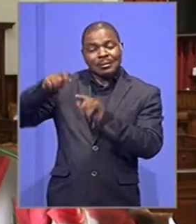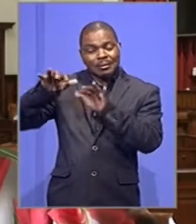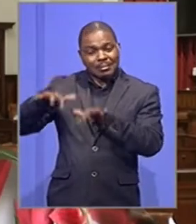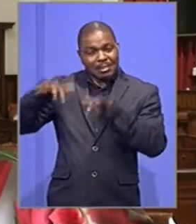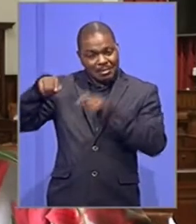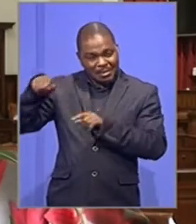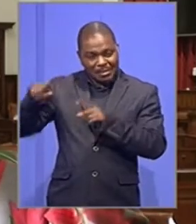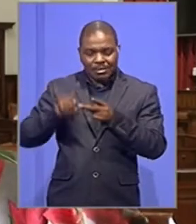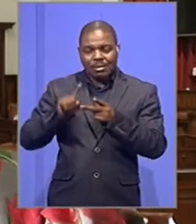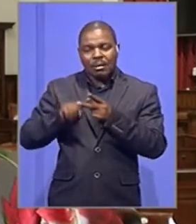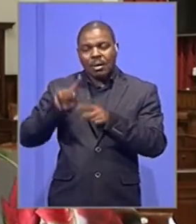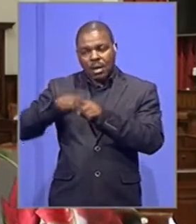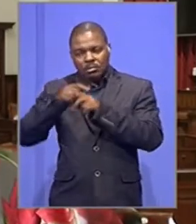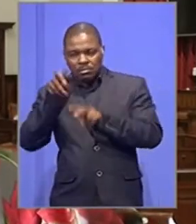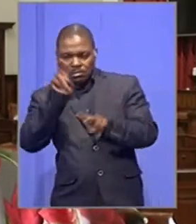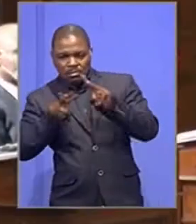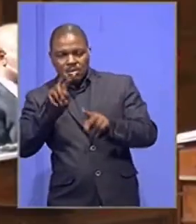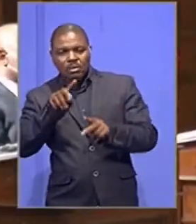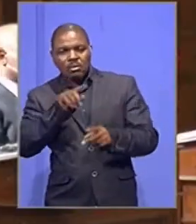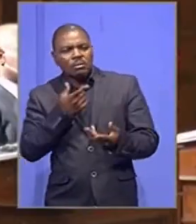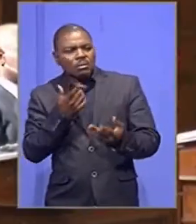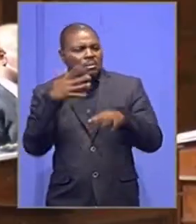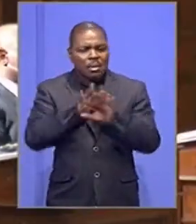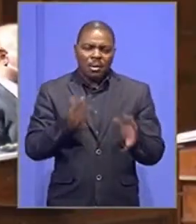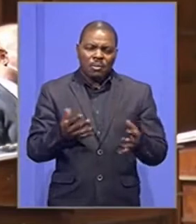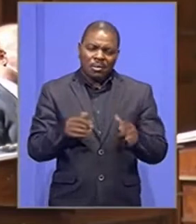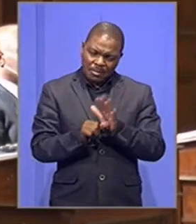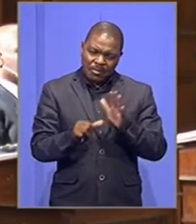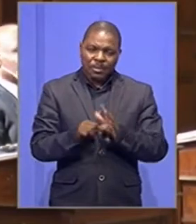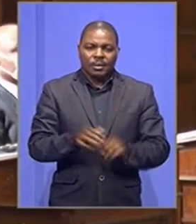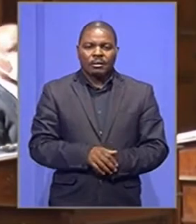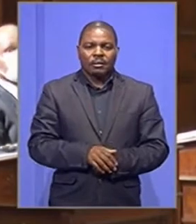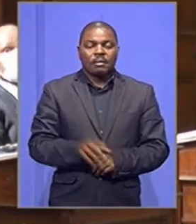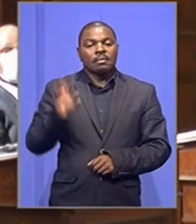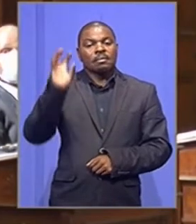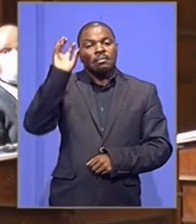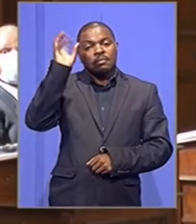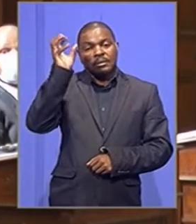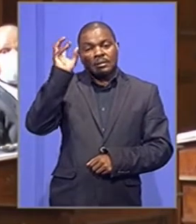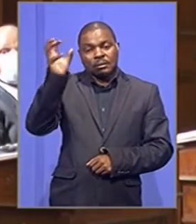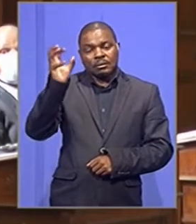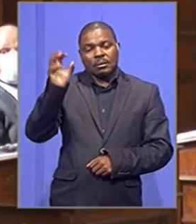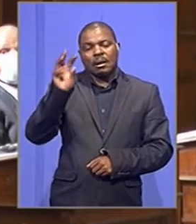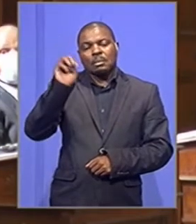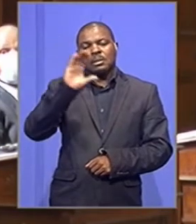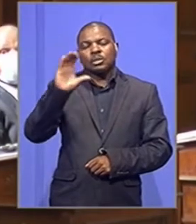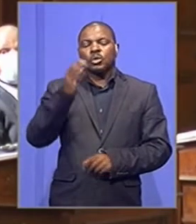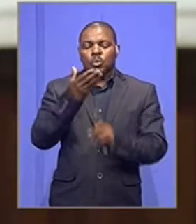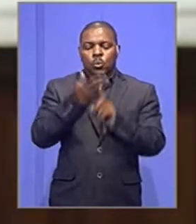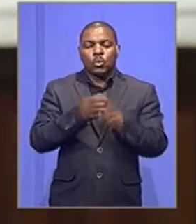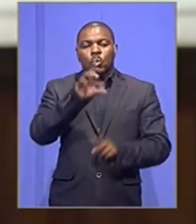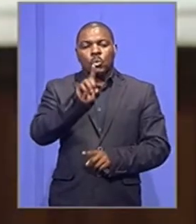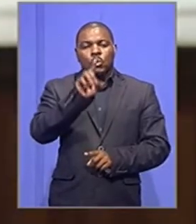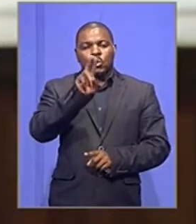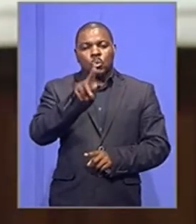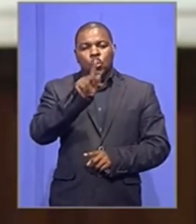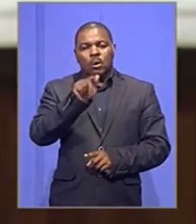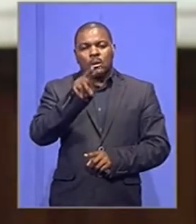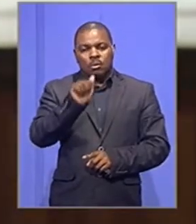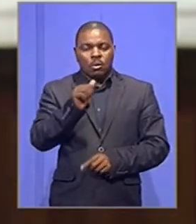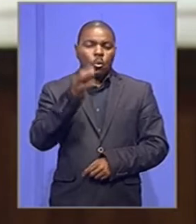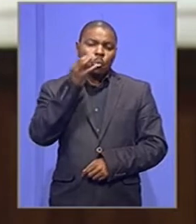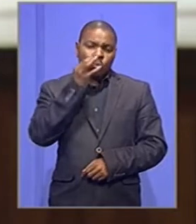gore okay, how can the report be implemented. Letona la Free State la puso ya kopanelo Mkhwebane o re ho hlokeha